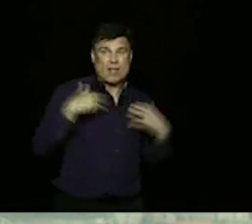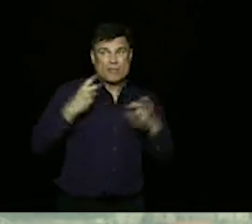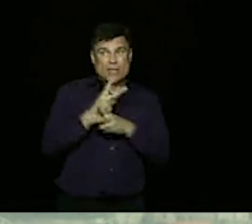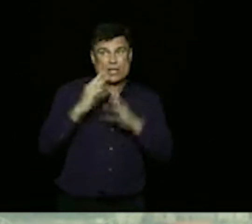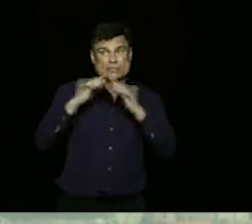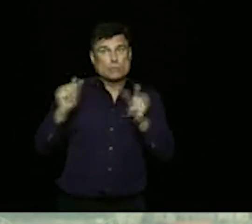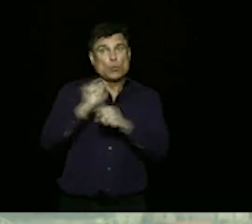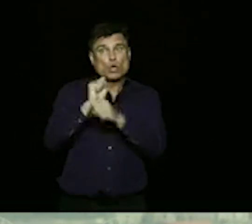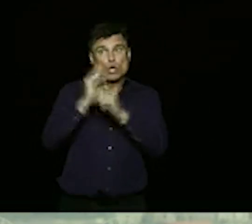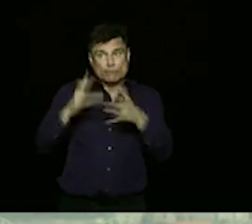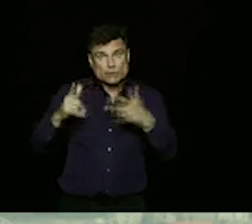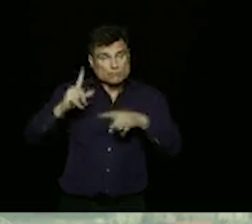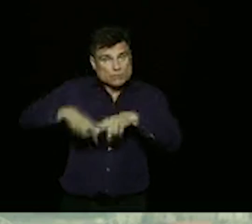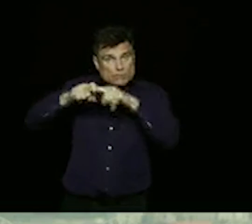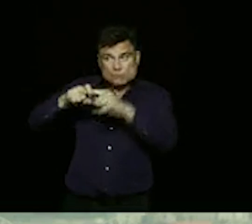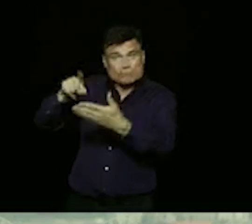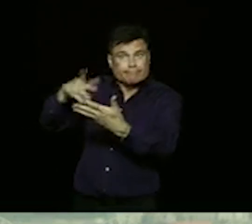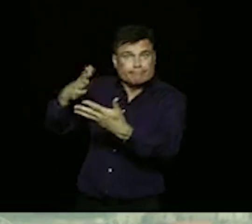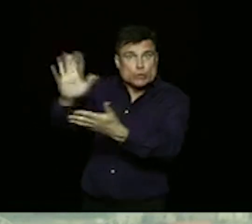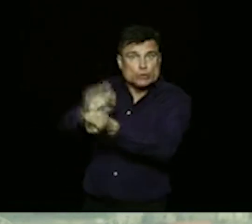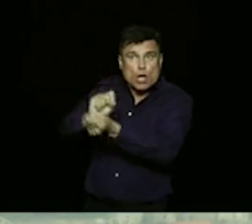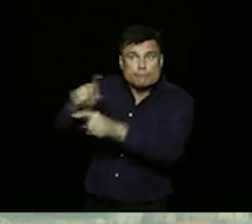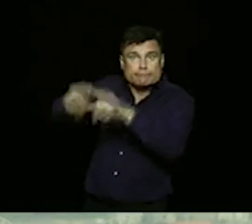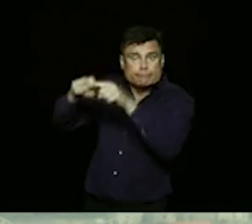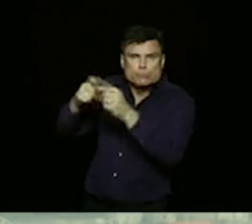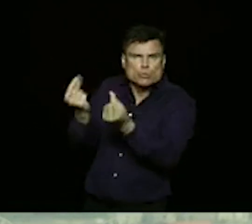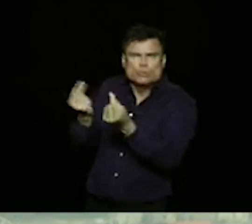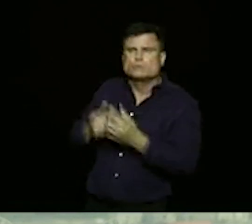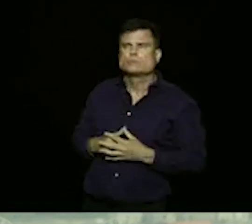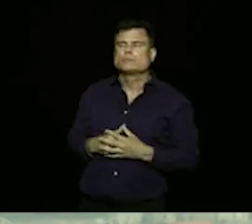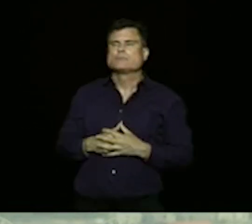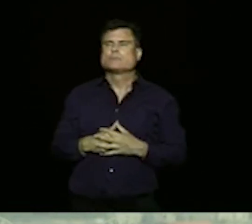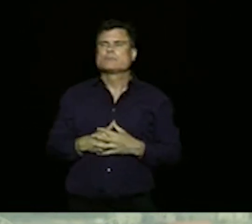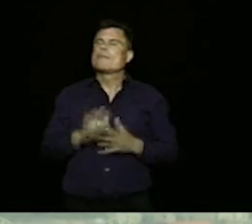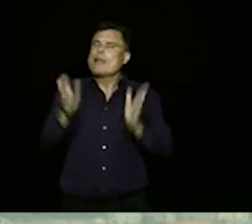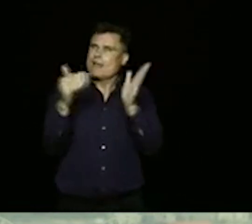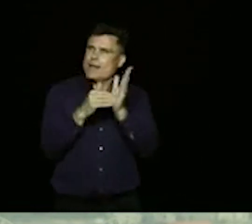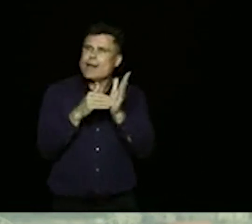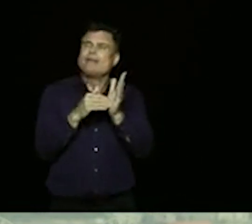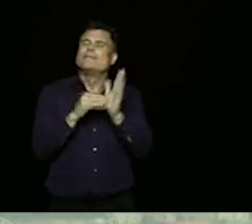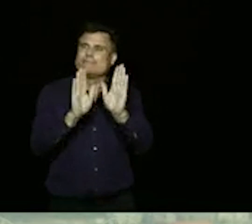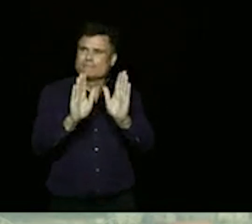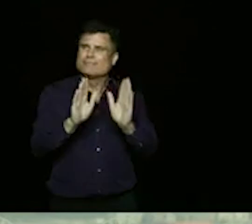investigate, to determine the facts, and then to take action, to seek remedy in these cases, but also